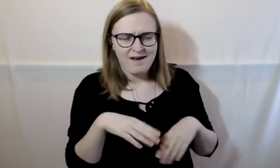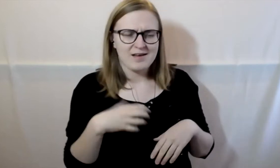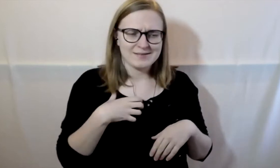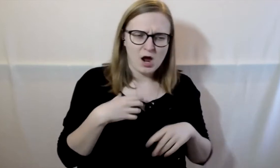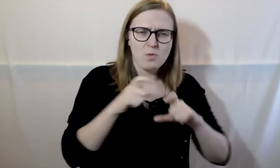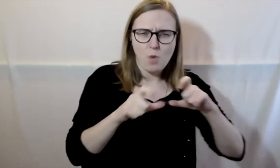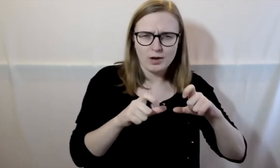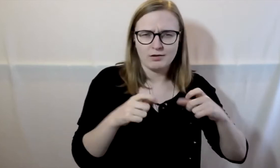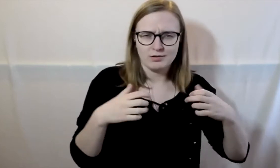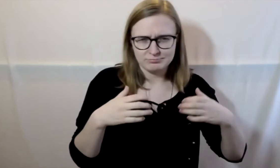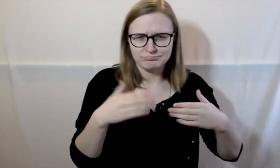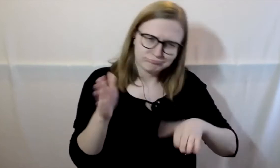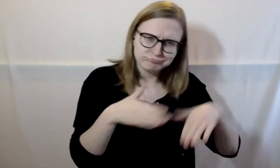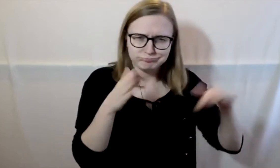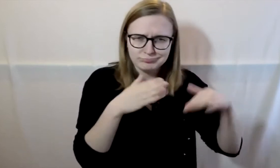get